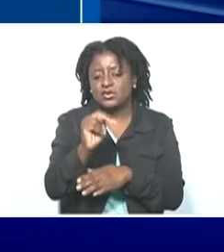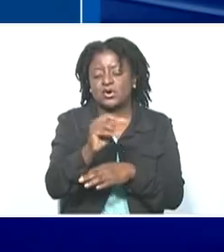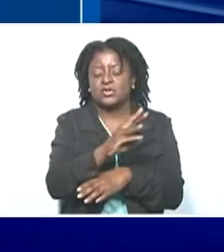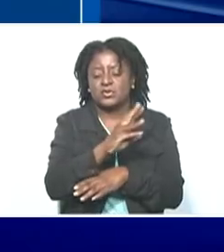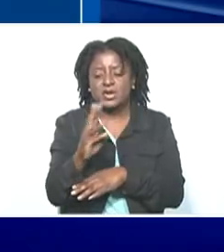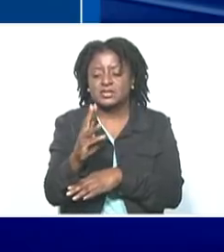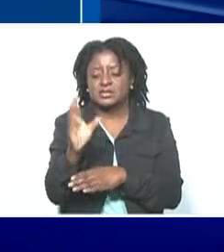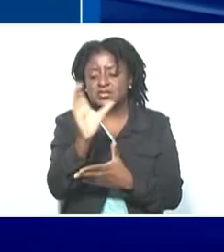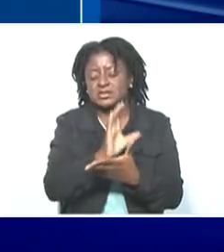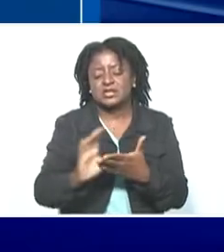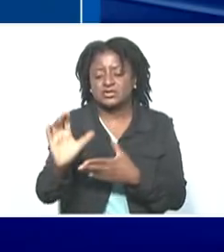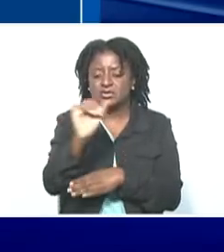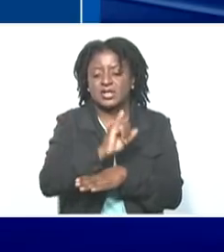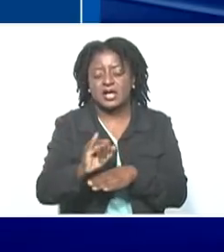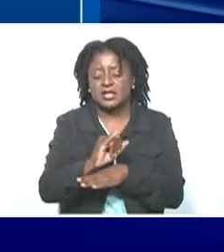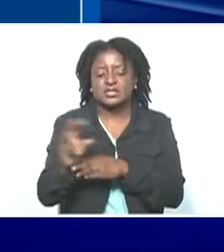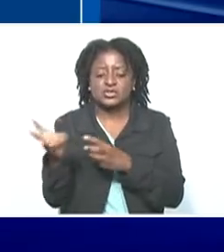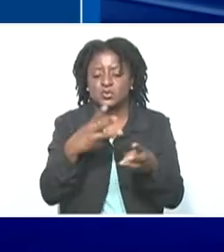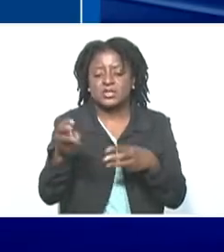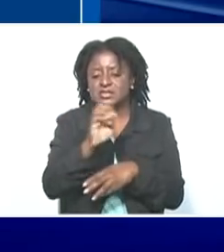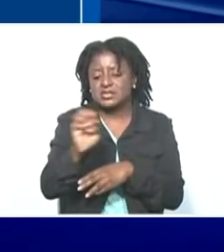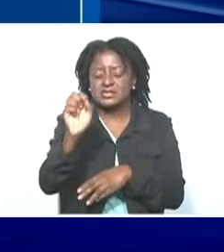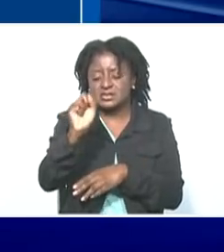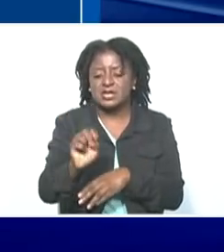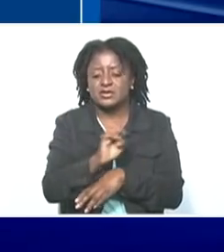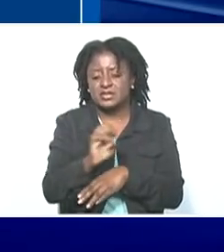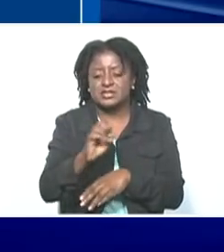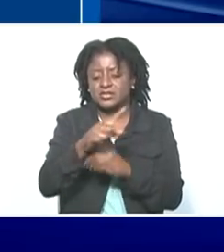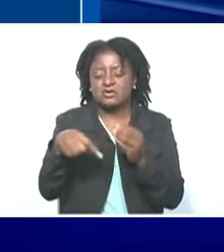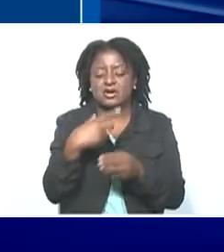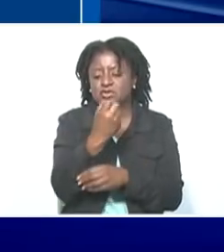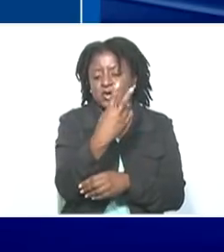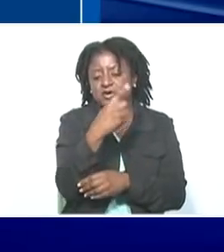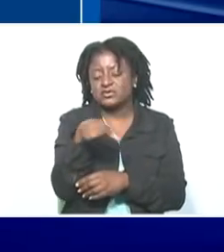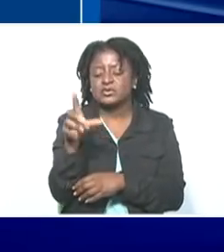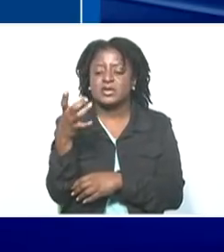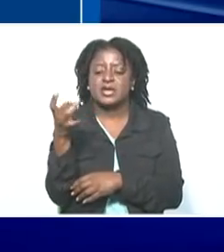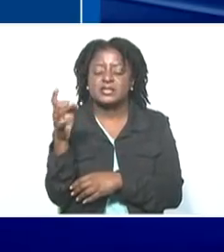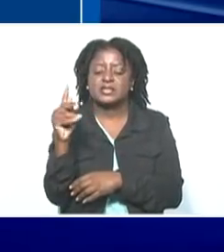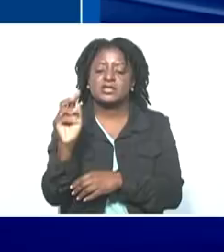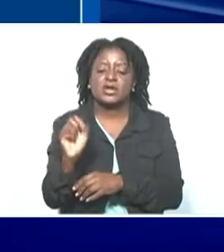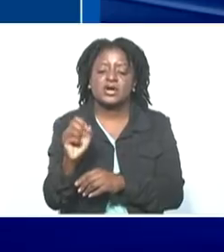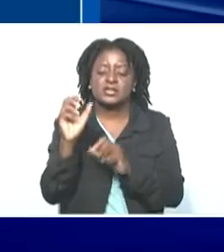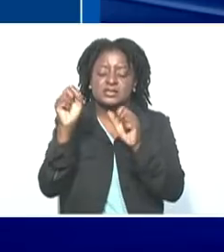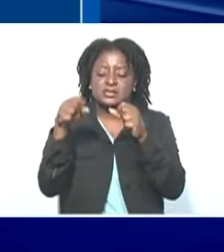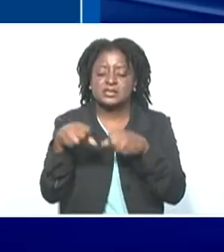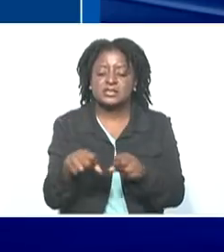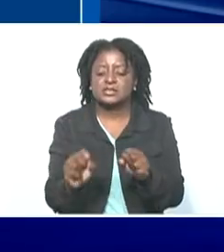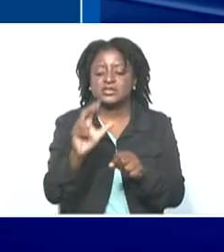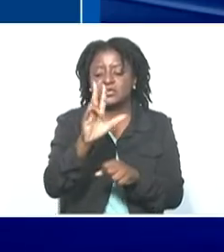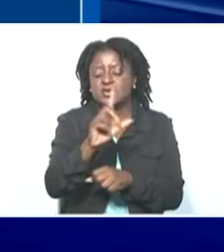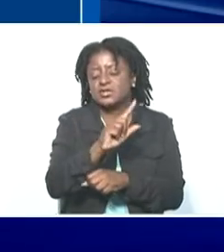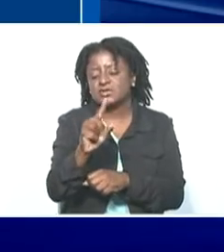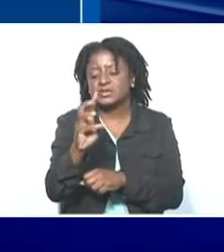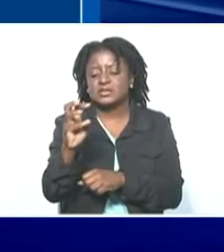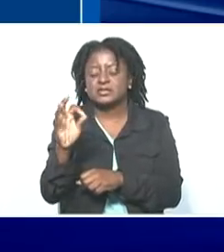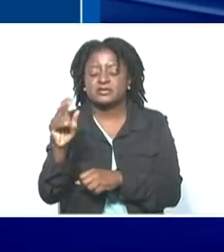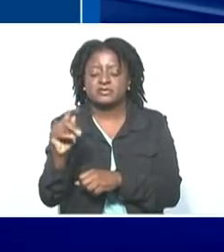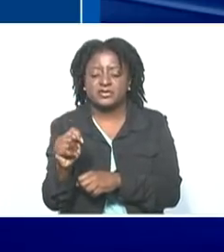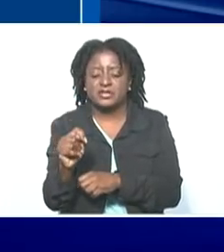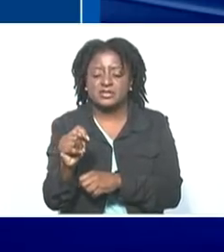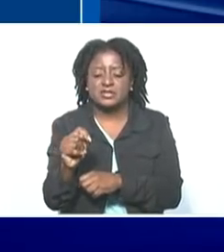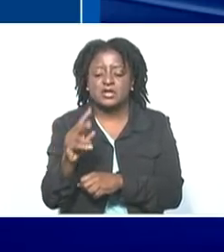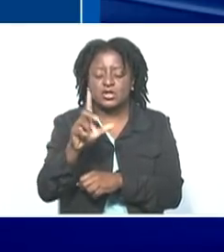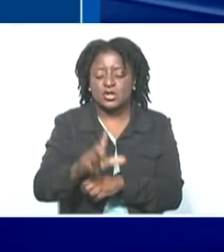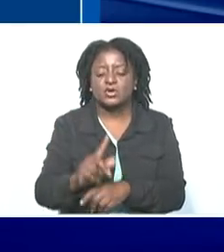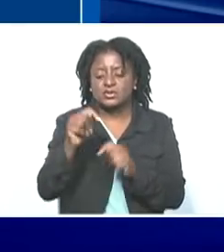northwest and central islands, the winds will be east to southeast around 12 to 18 knots. Wave fights are kind of moderate at 3 to 6 feet over the ocean.